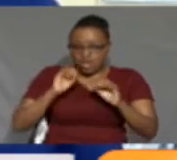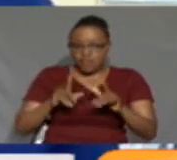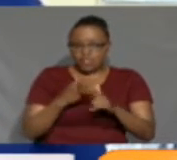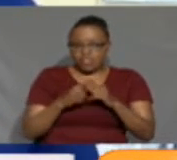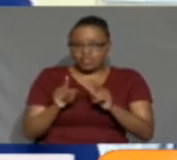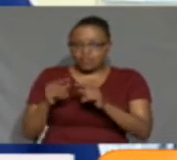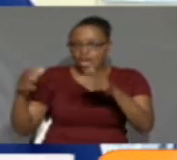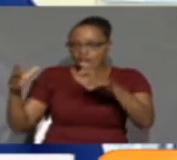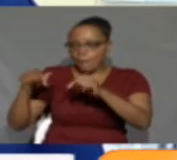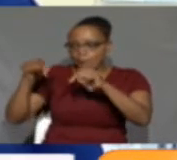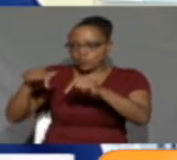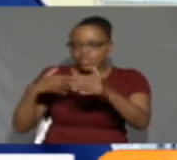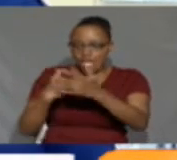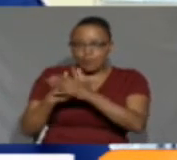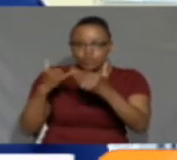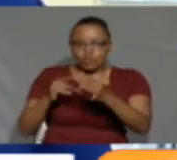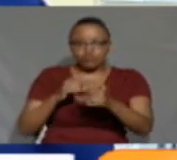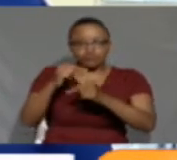his company to gain